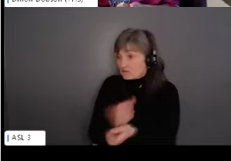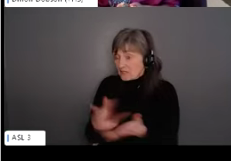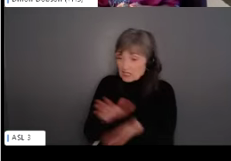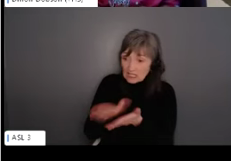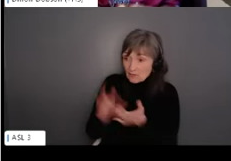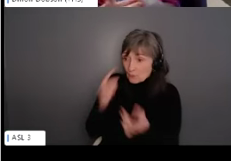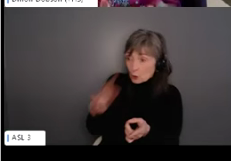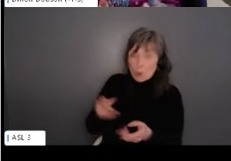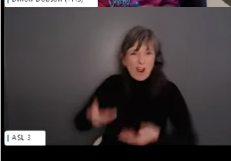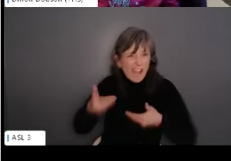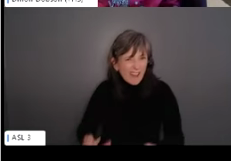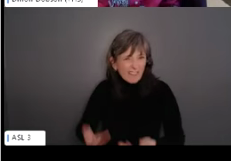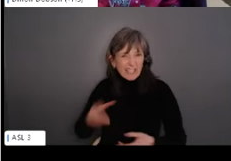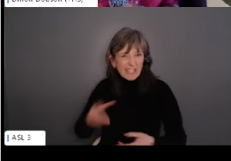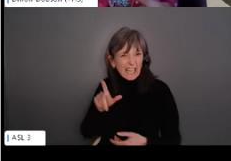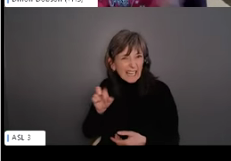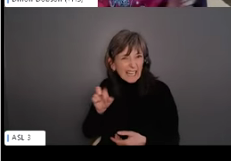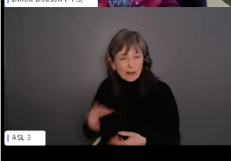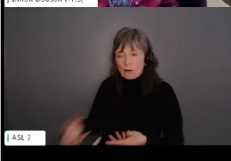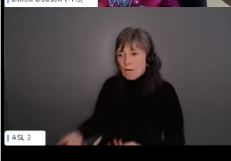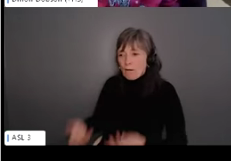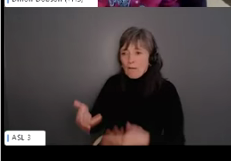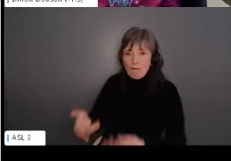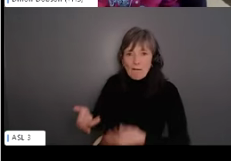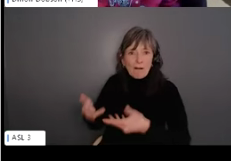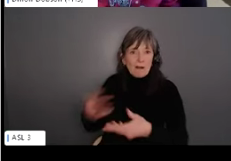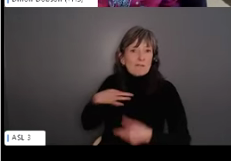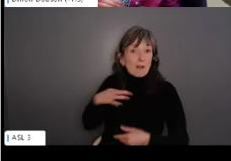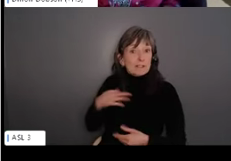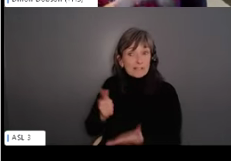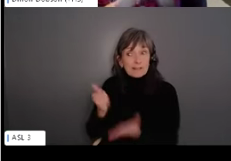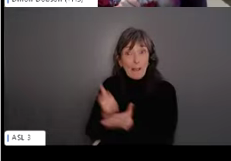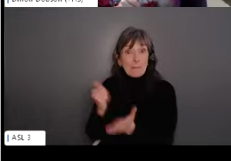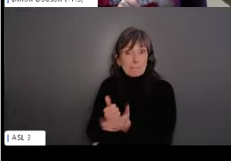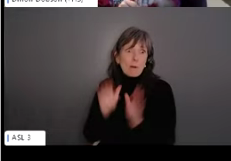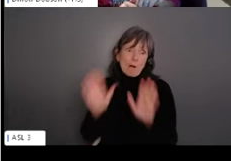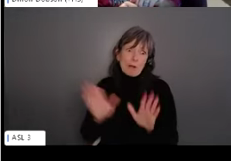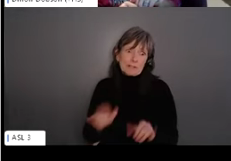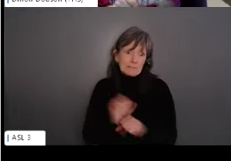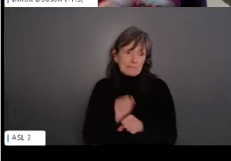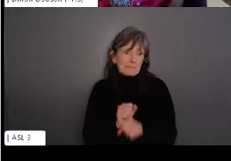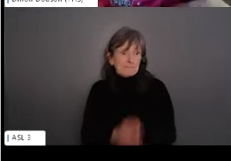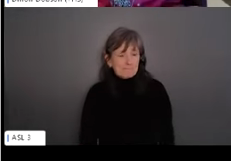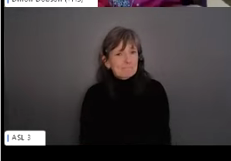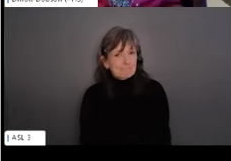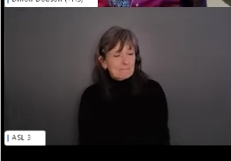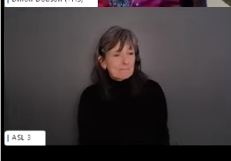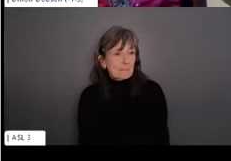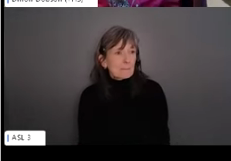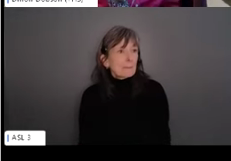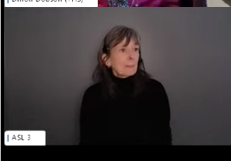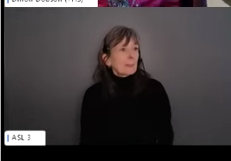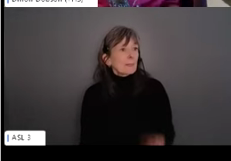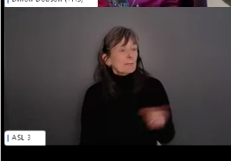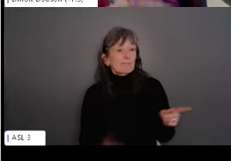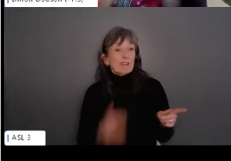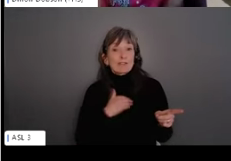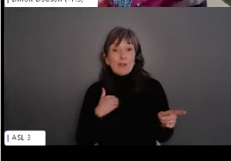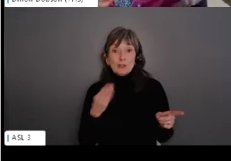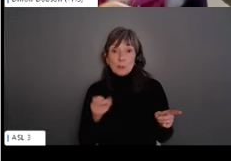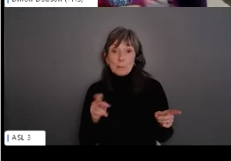of litter to your home, things of that nature. They do remarkable work. Please look them up. At Toronto Humane Society, if you are Toronto